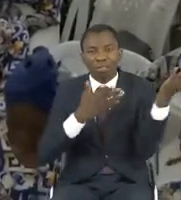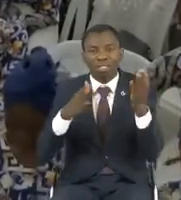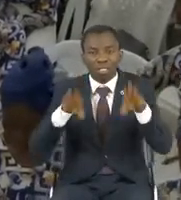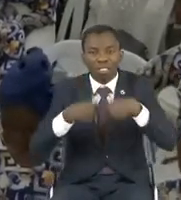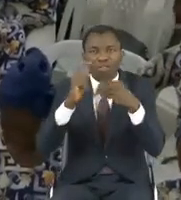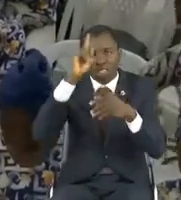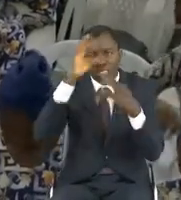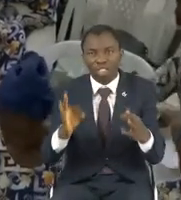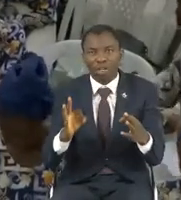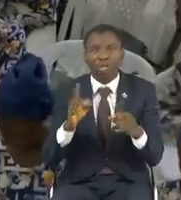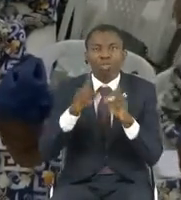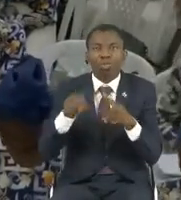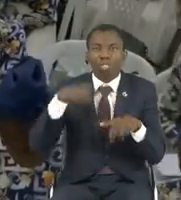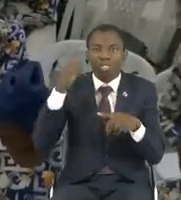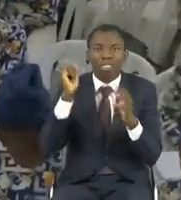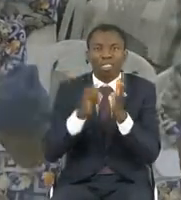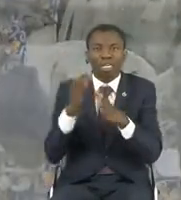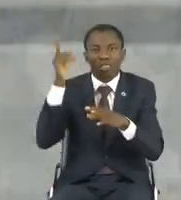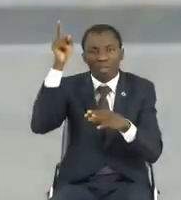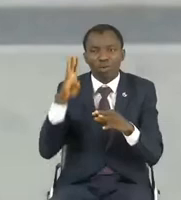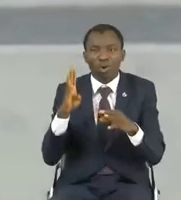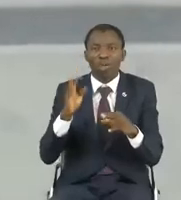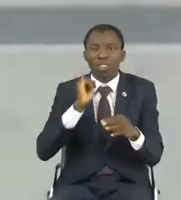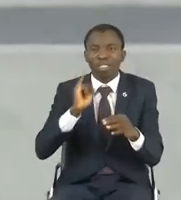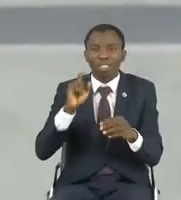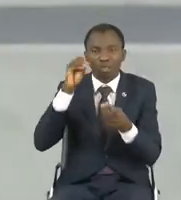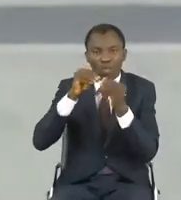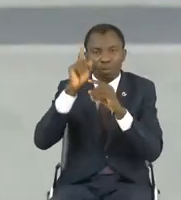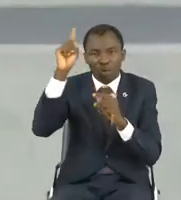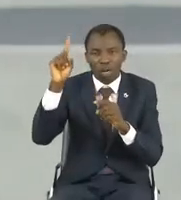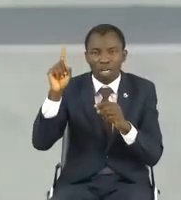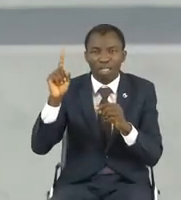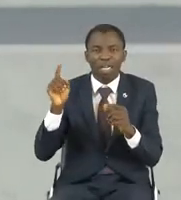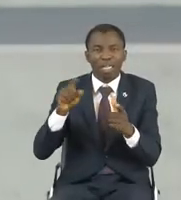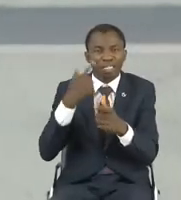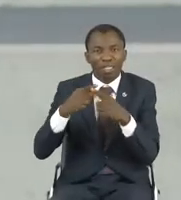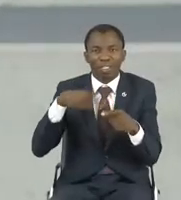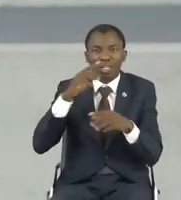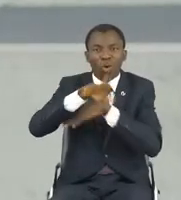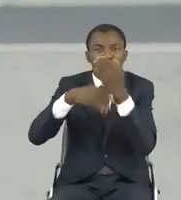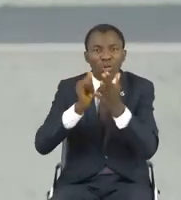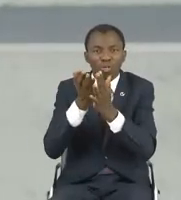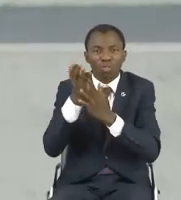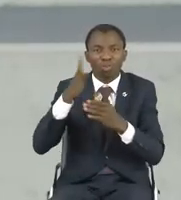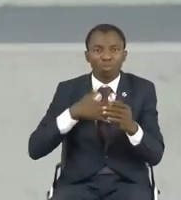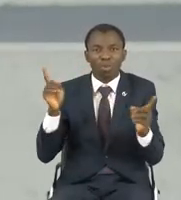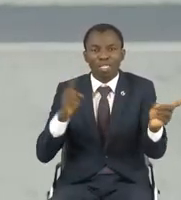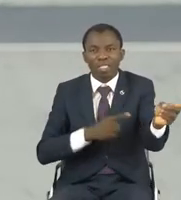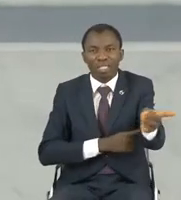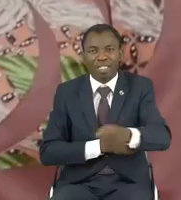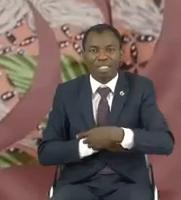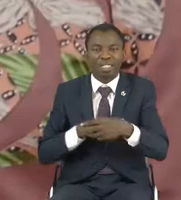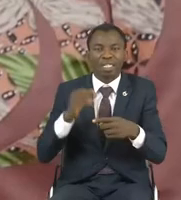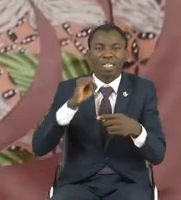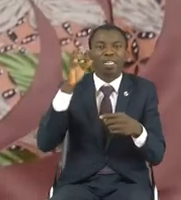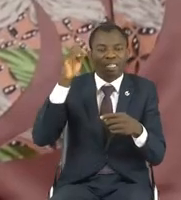my Savior, at any time, all through my days, will be number one in your life.